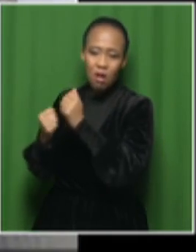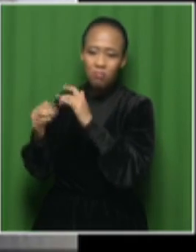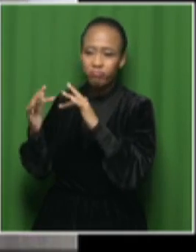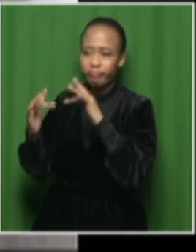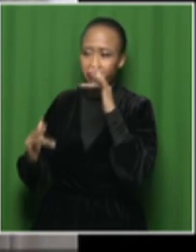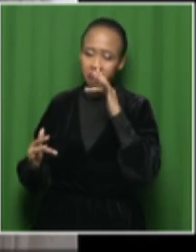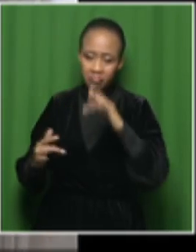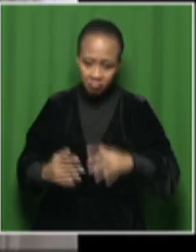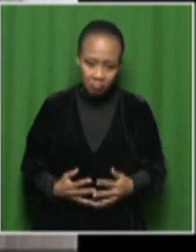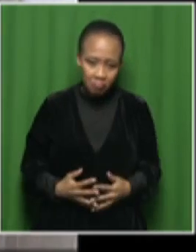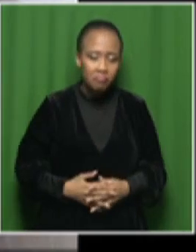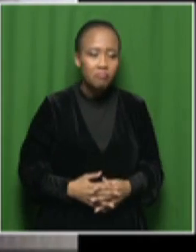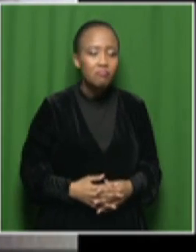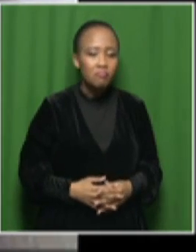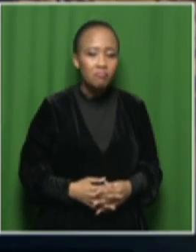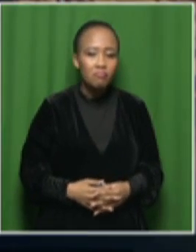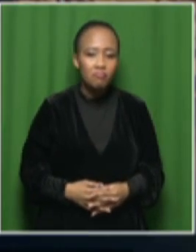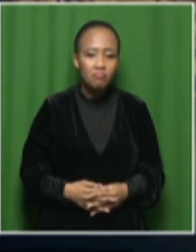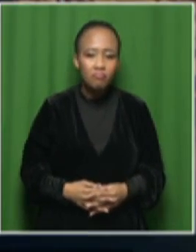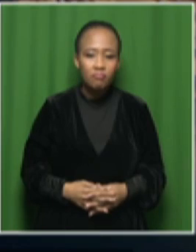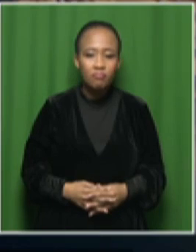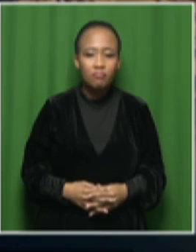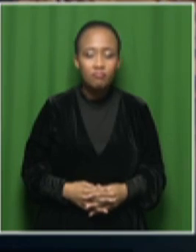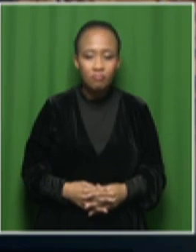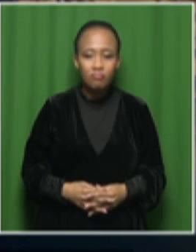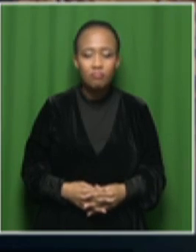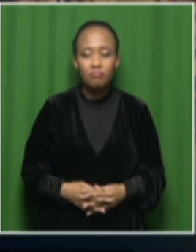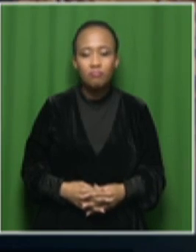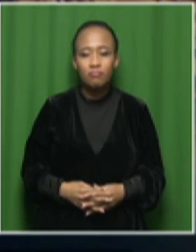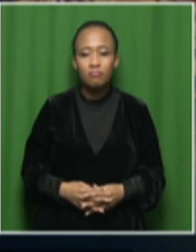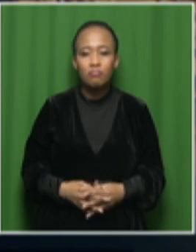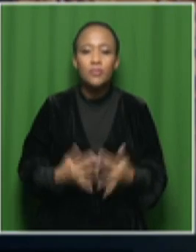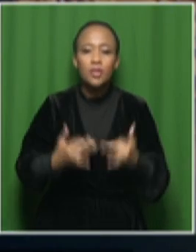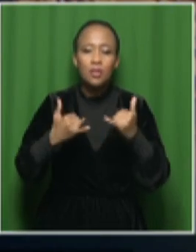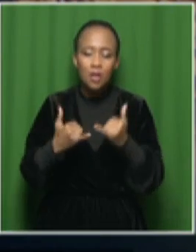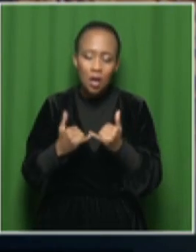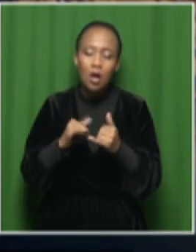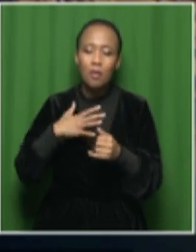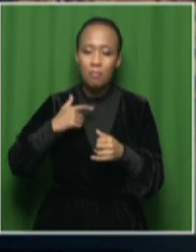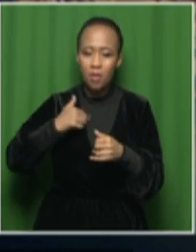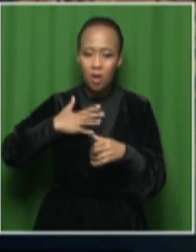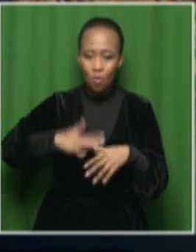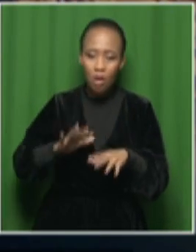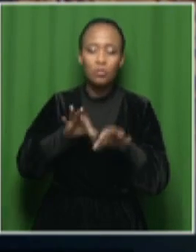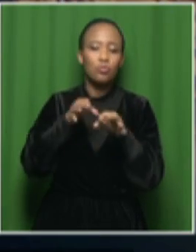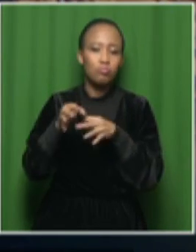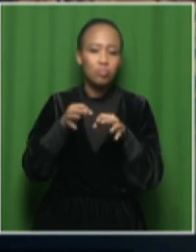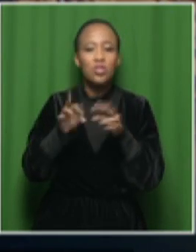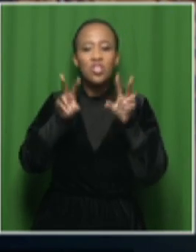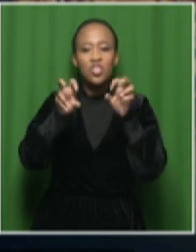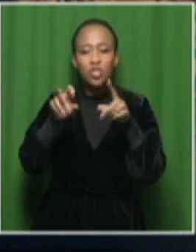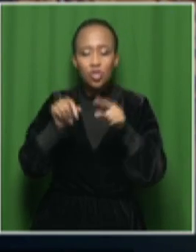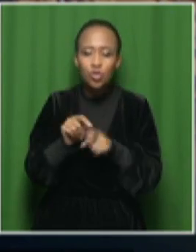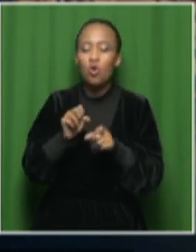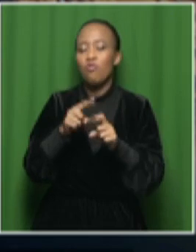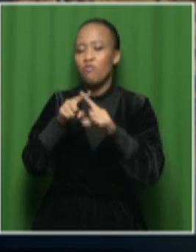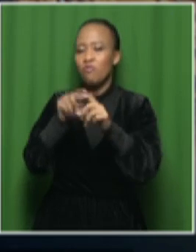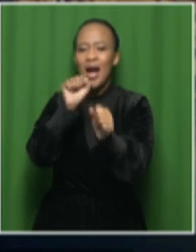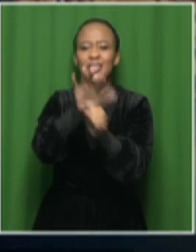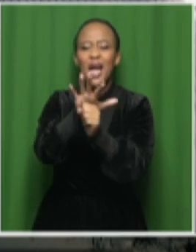Because, Sandile, actually, let me get further into some of the rhetoric. I wanted to actually touch on the issues of xenophobia,